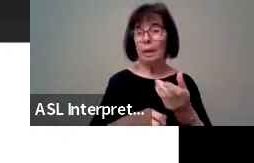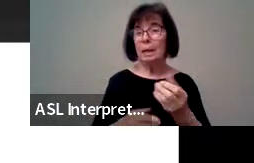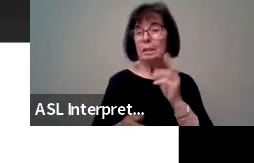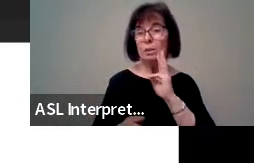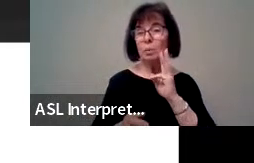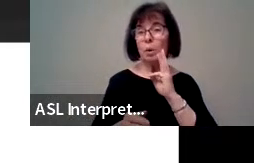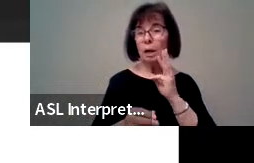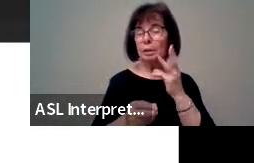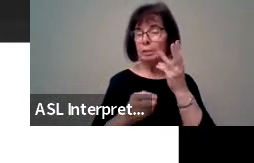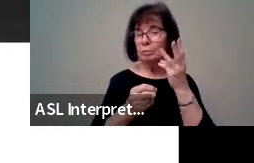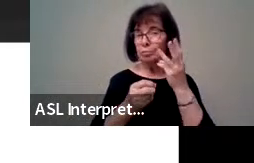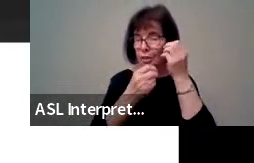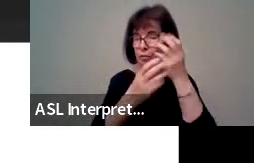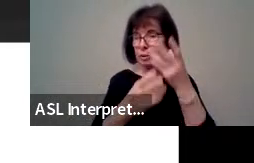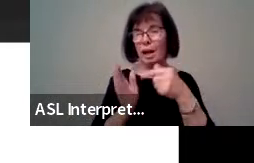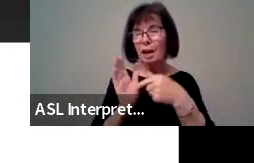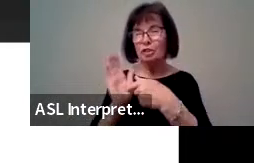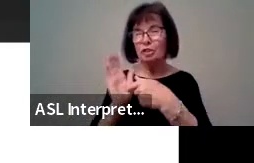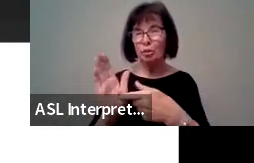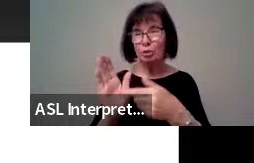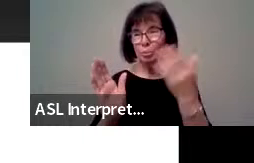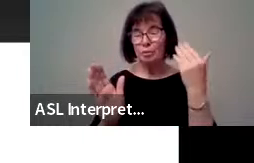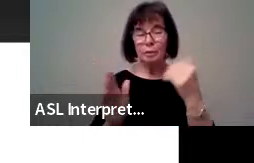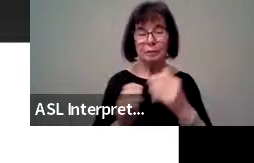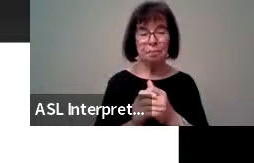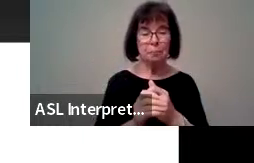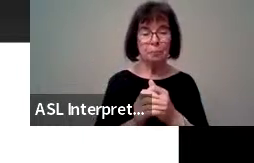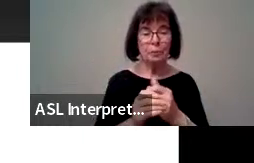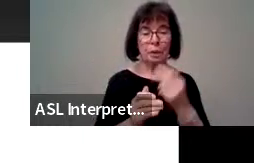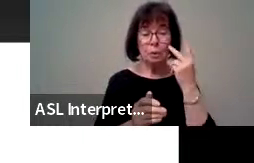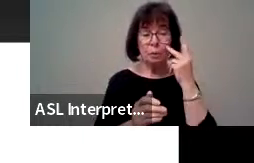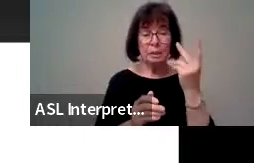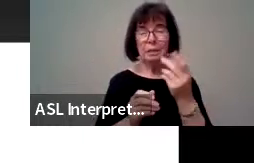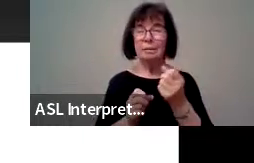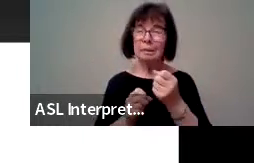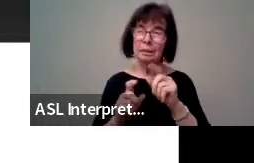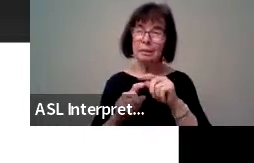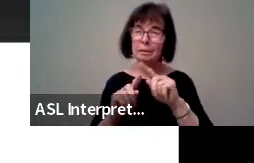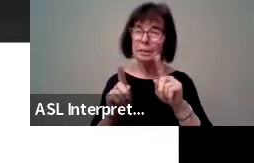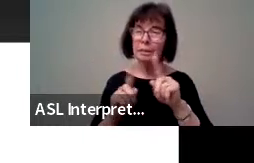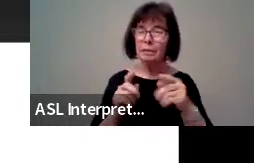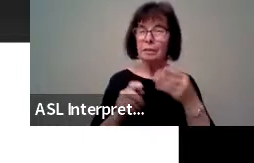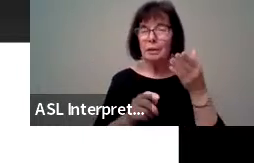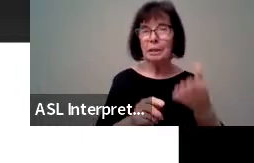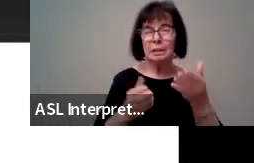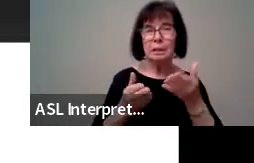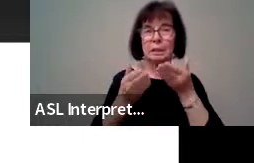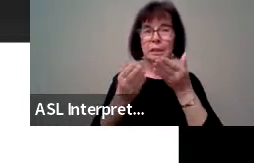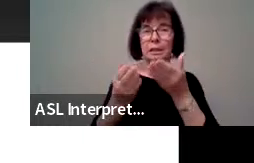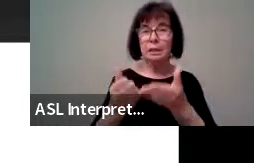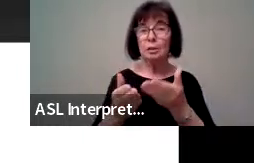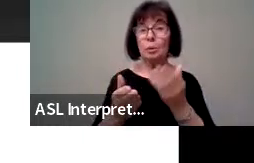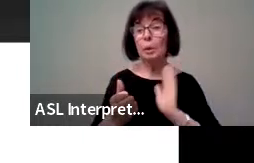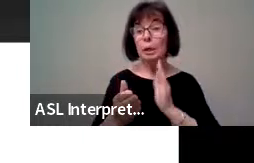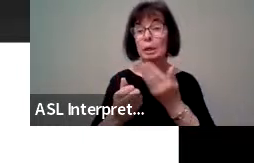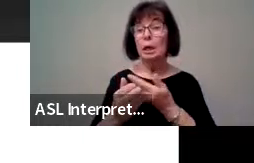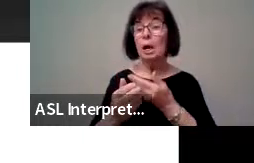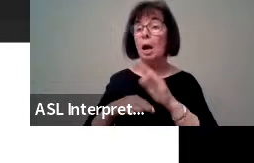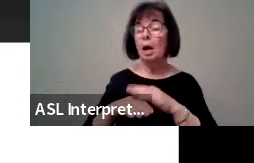already. I think if we see multiple measures suggesting that we're on this surge pathway,